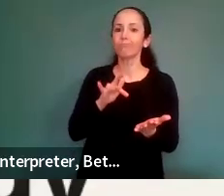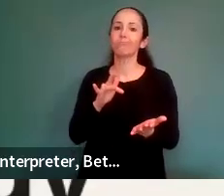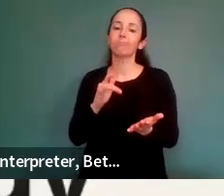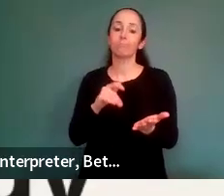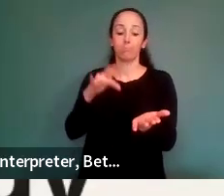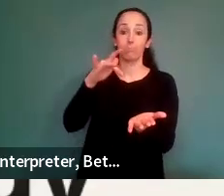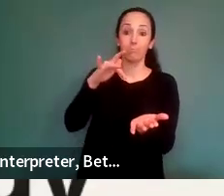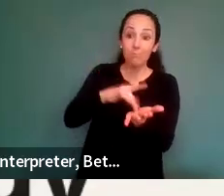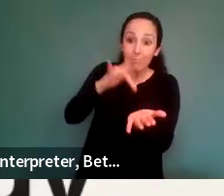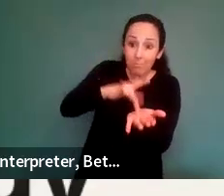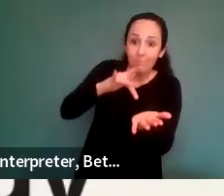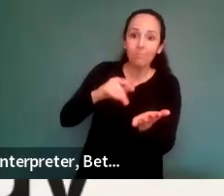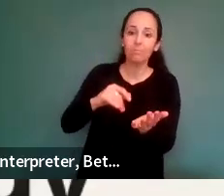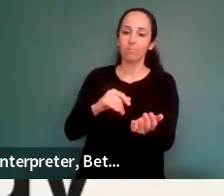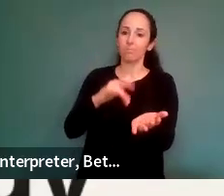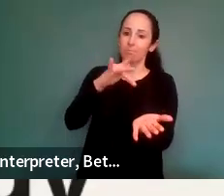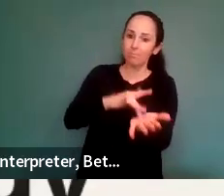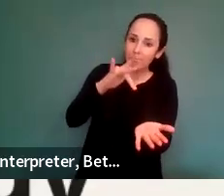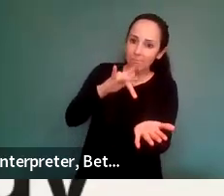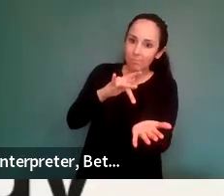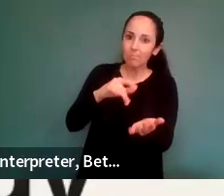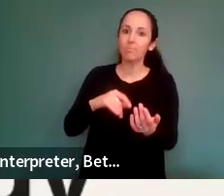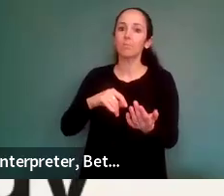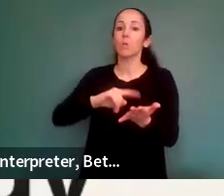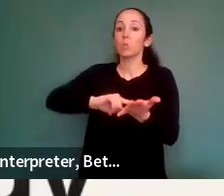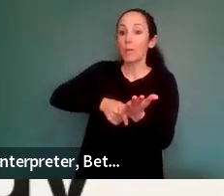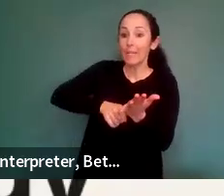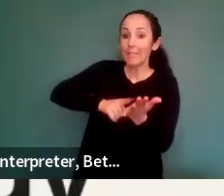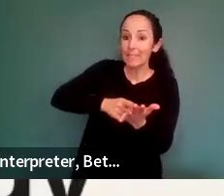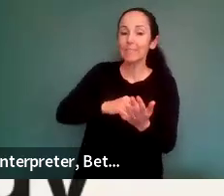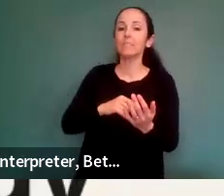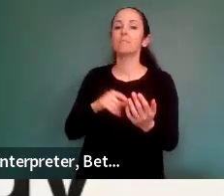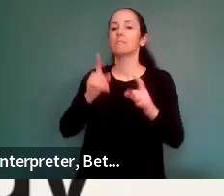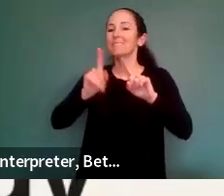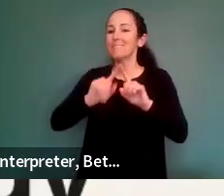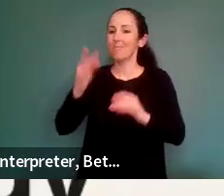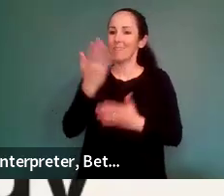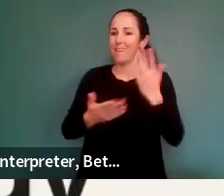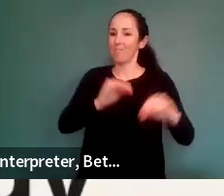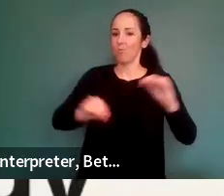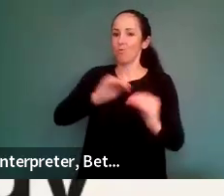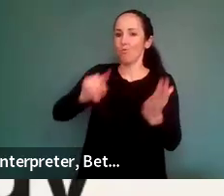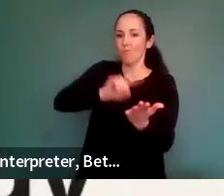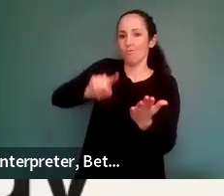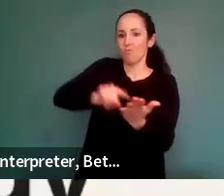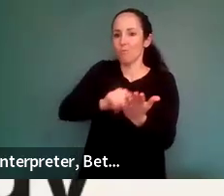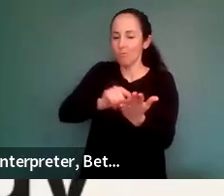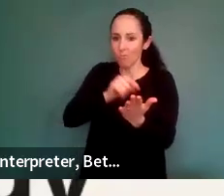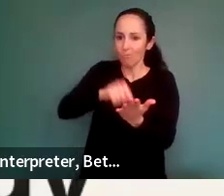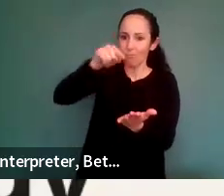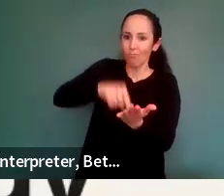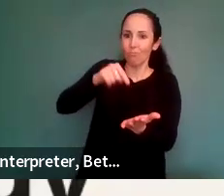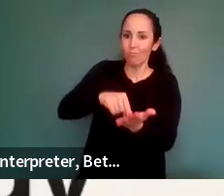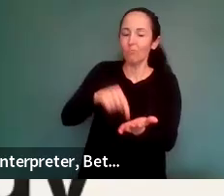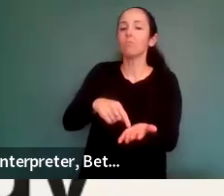double taps, a rotor twist, the scrub. All these are different gestures that are